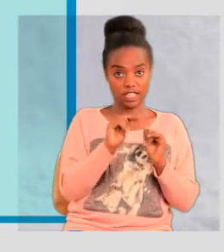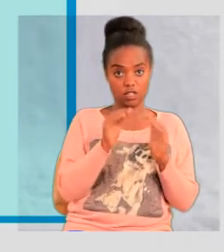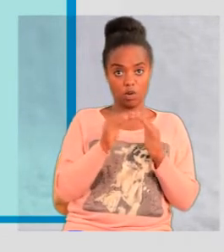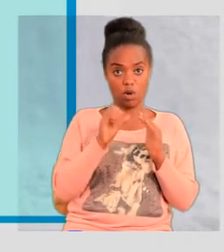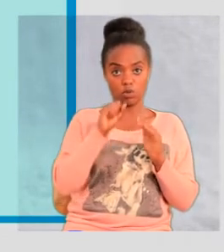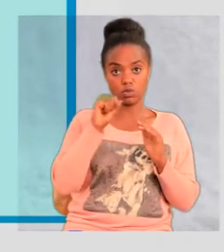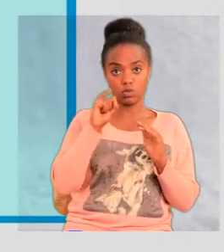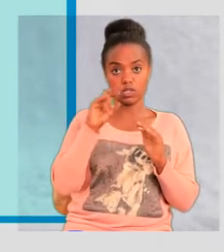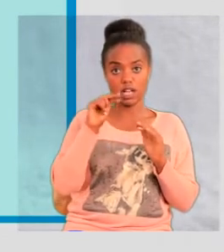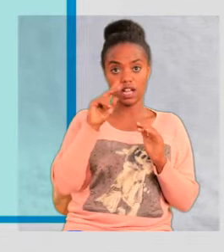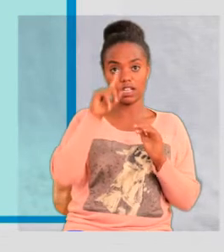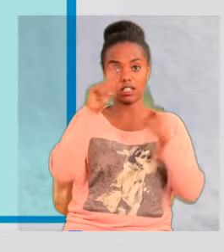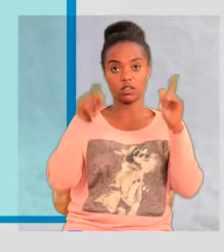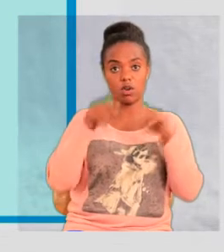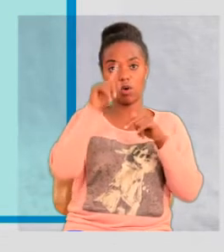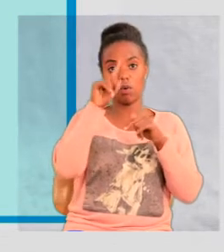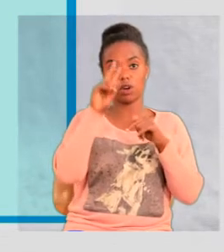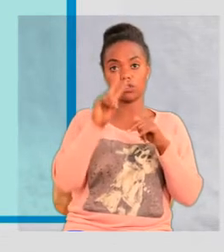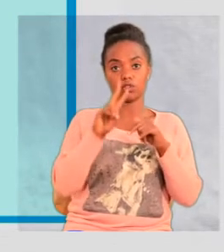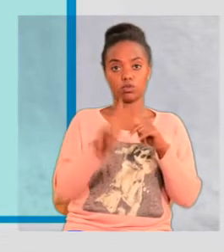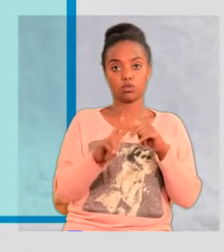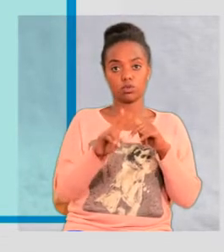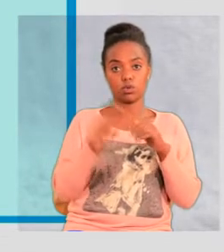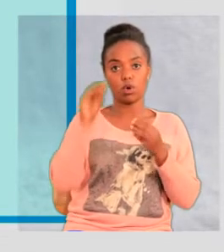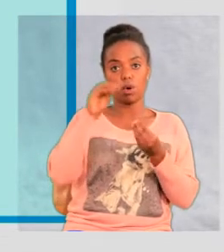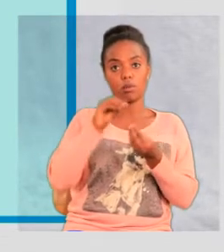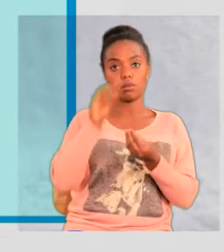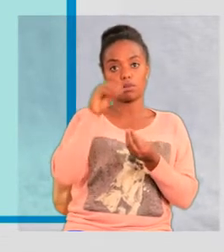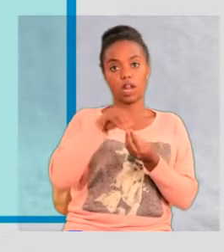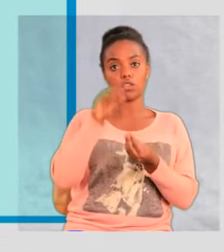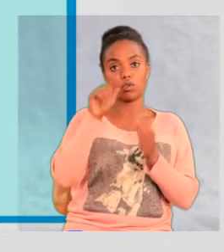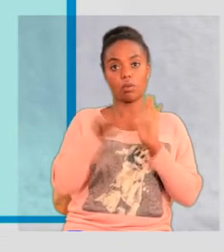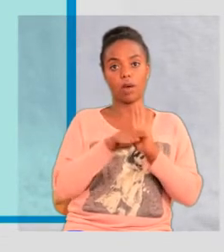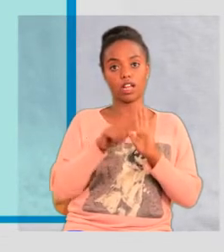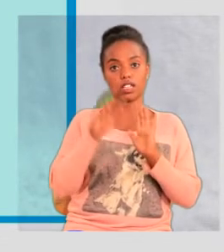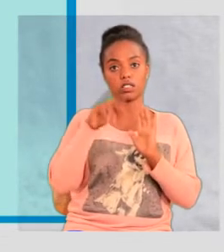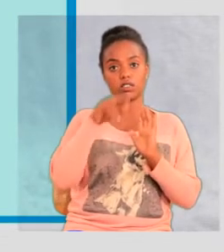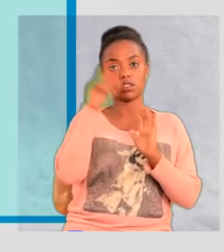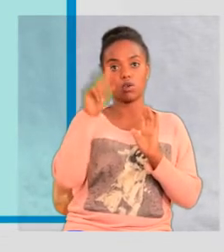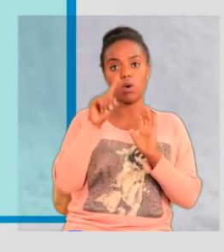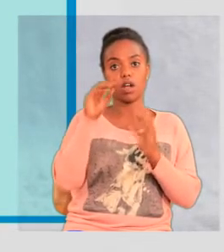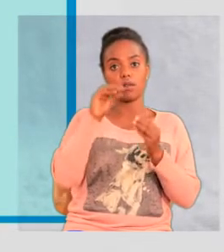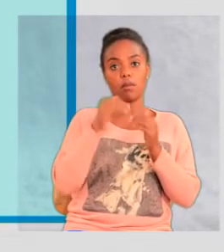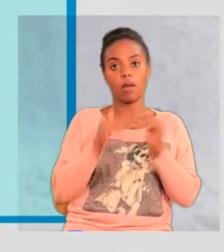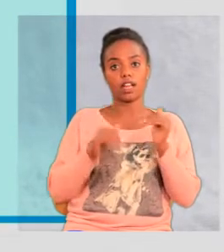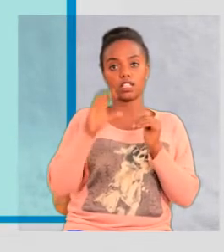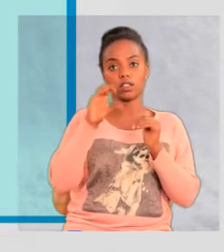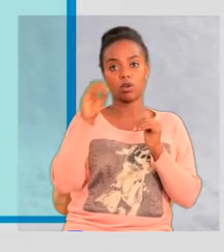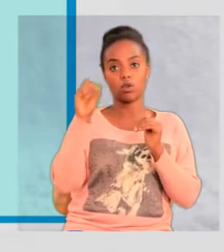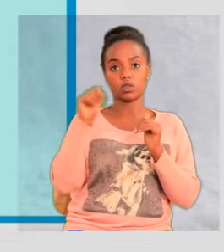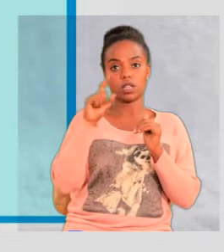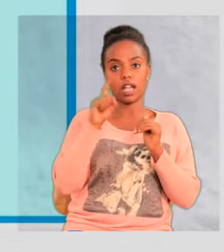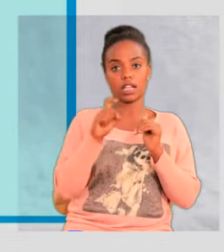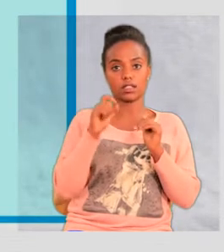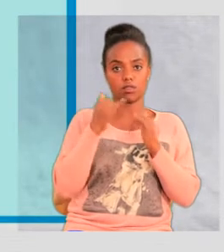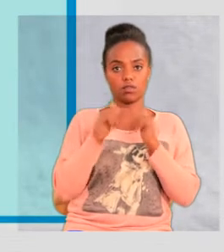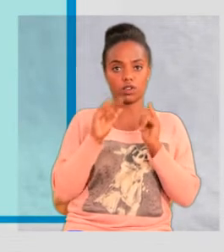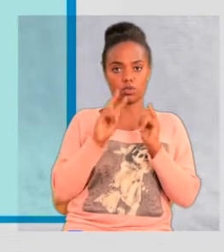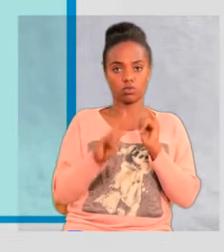x over 2 is given by this plus or minus 1 minus cos x over 2. And for